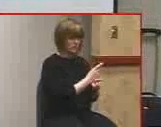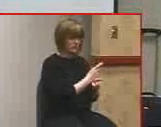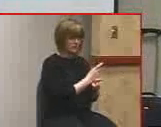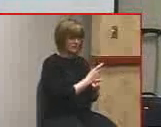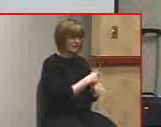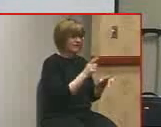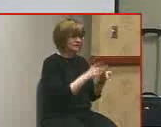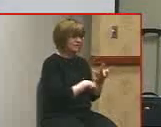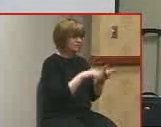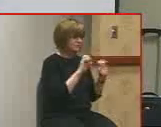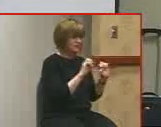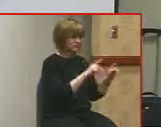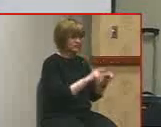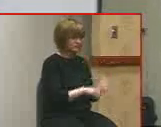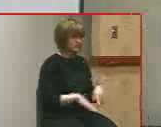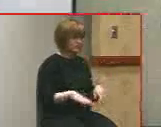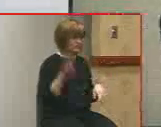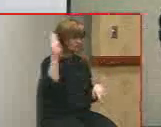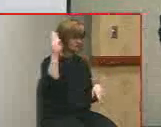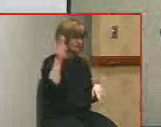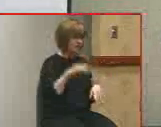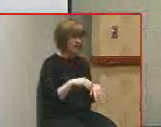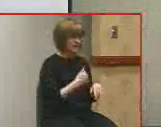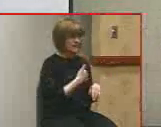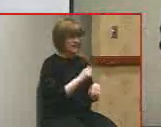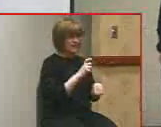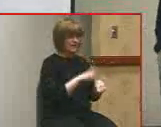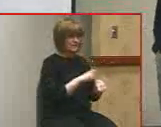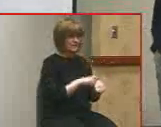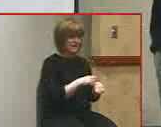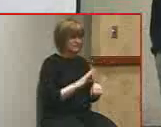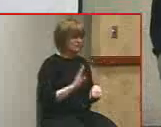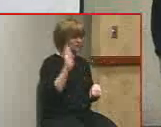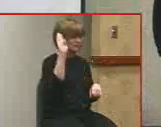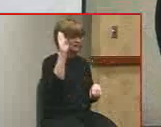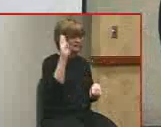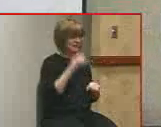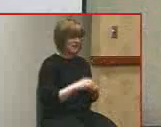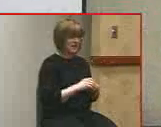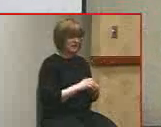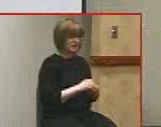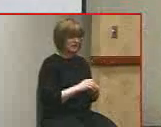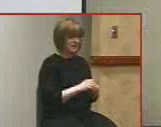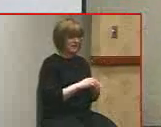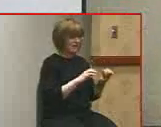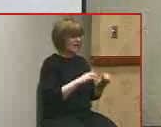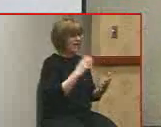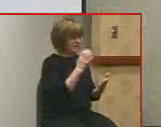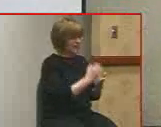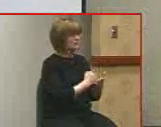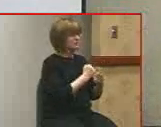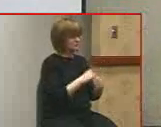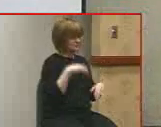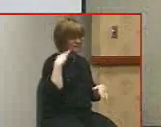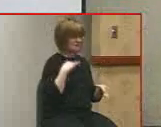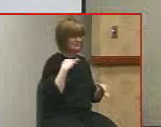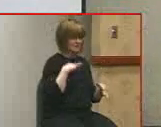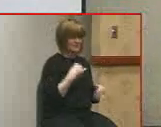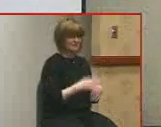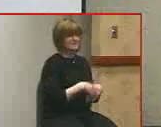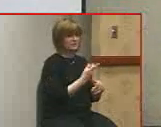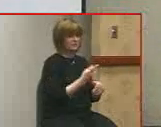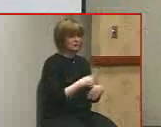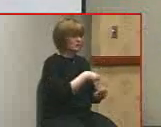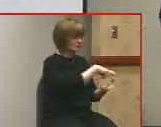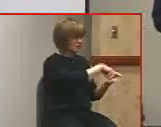card. Anytime she raises the card, an opportunity taken advantage of. So all I do again is tape on the forearm,